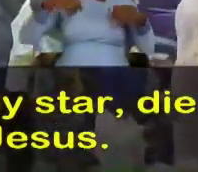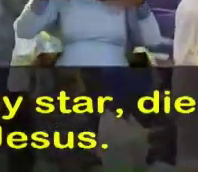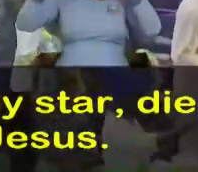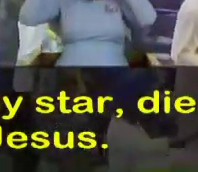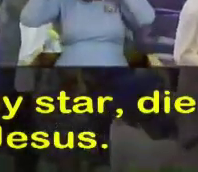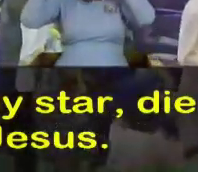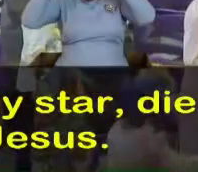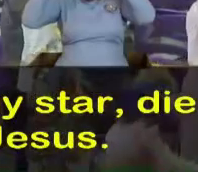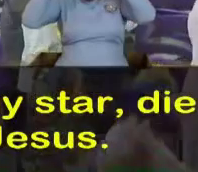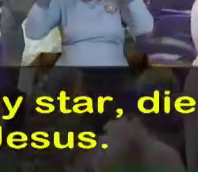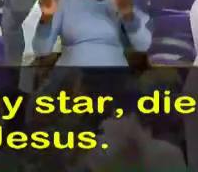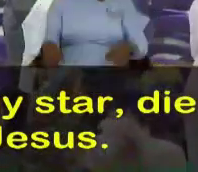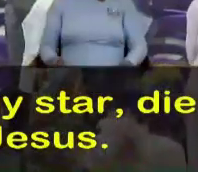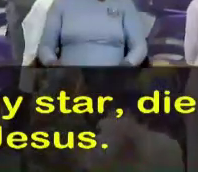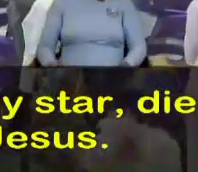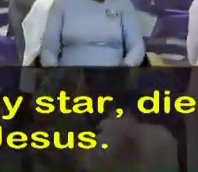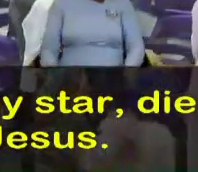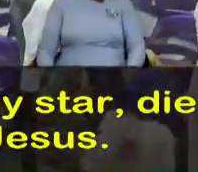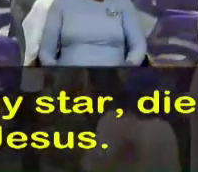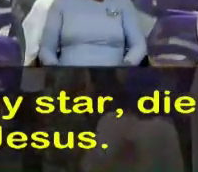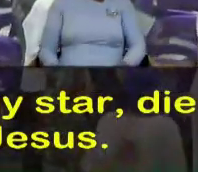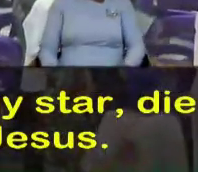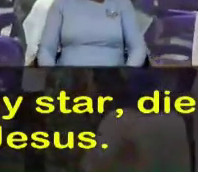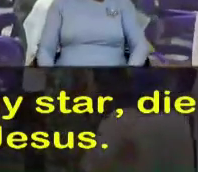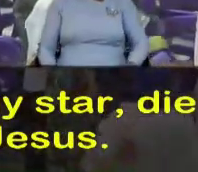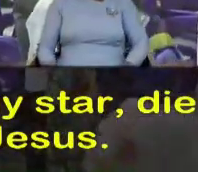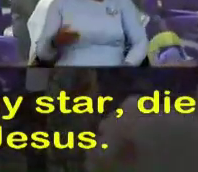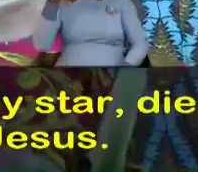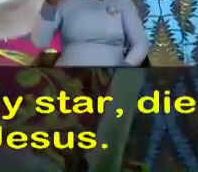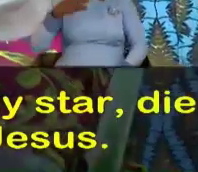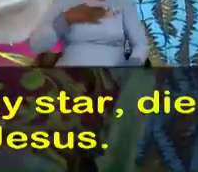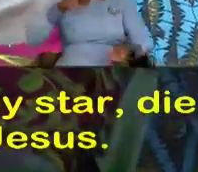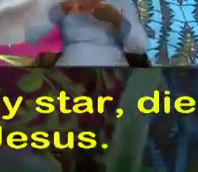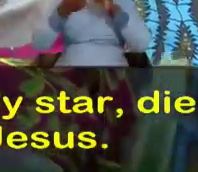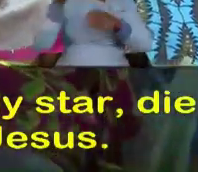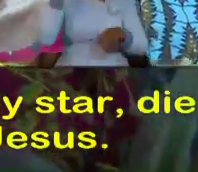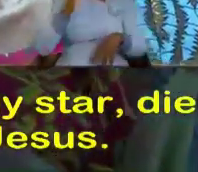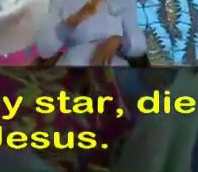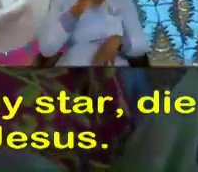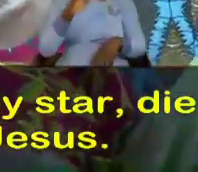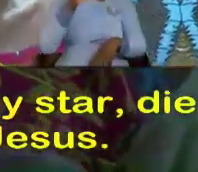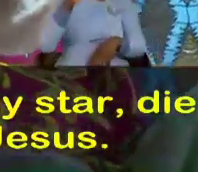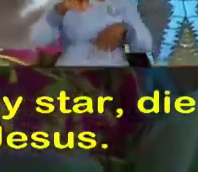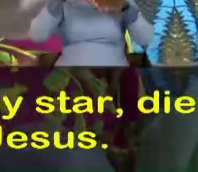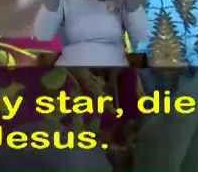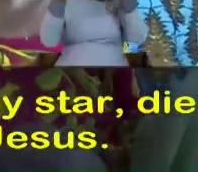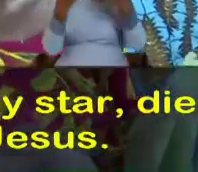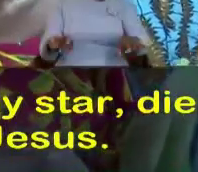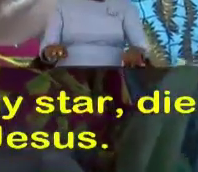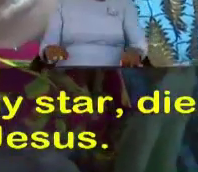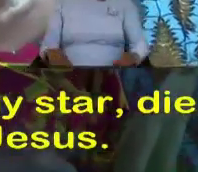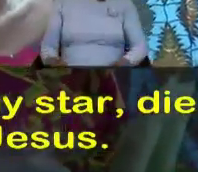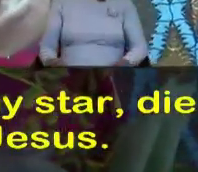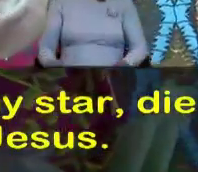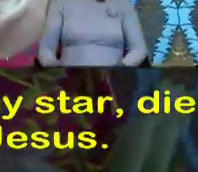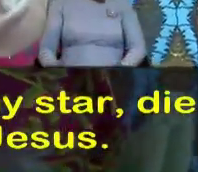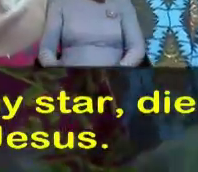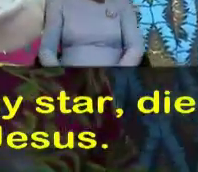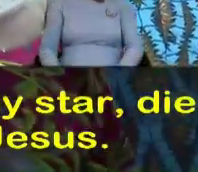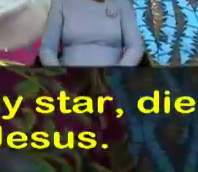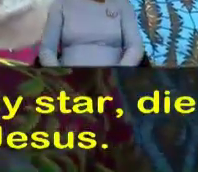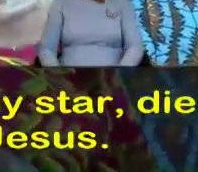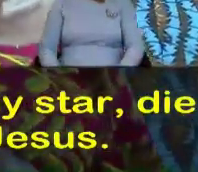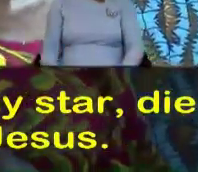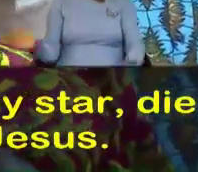Eyin agbara. Say, my problems will not be over. Toni isoro mi o le dopin. Can